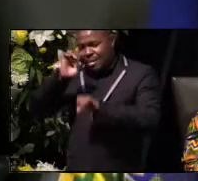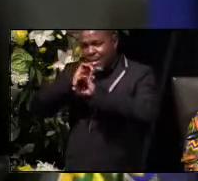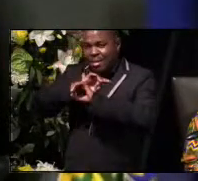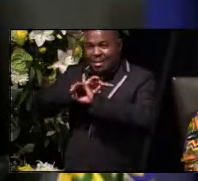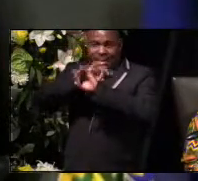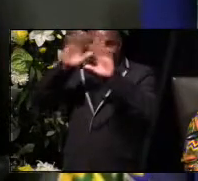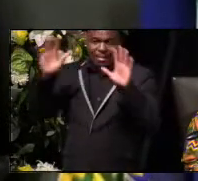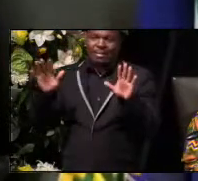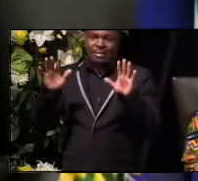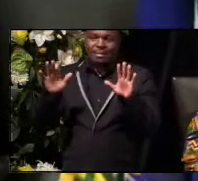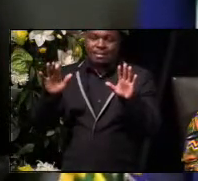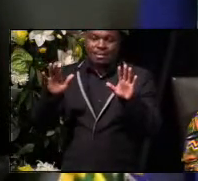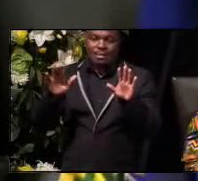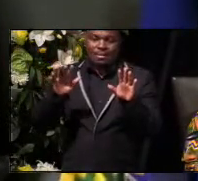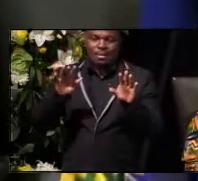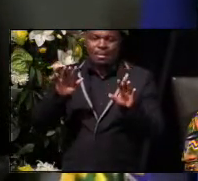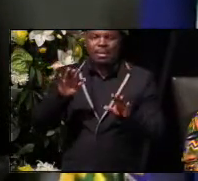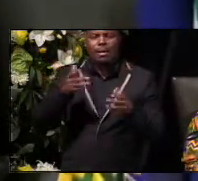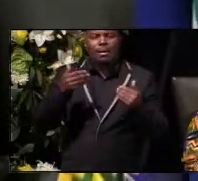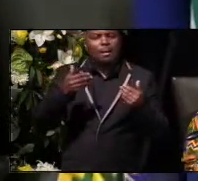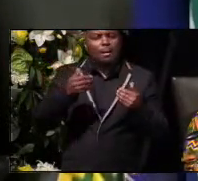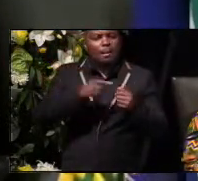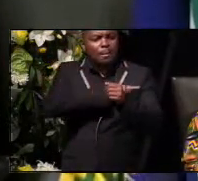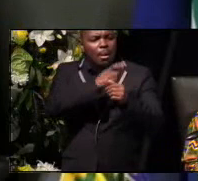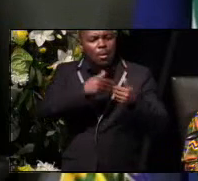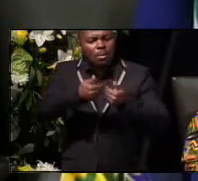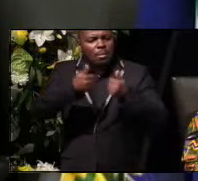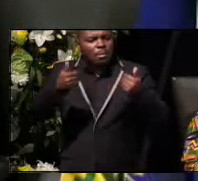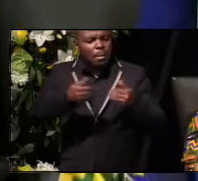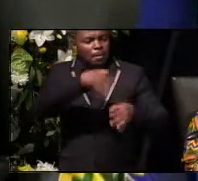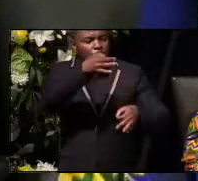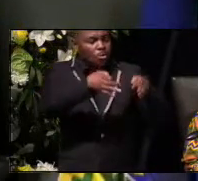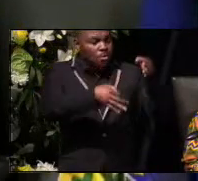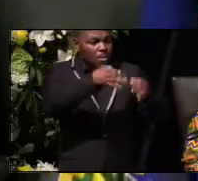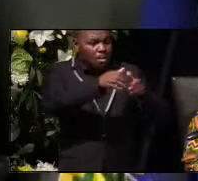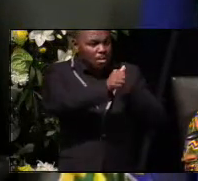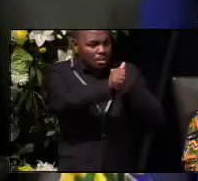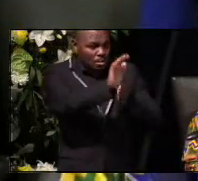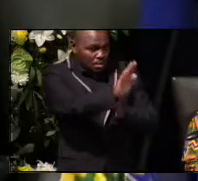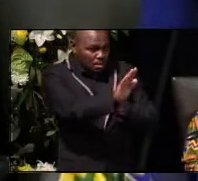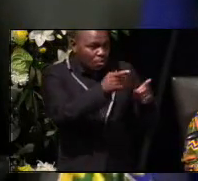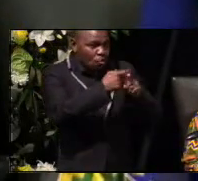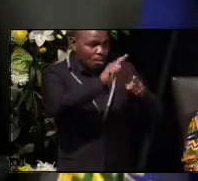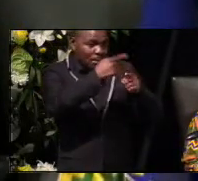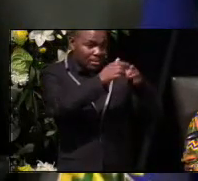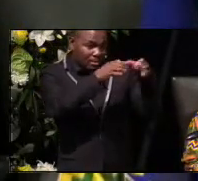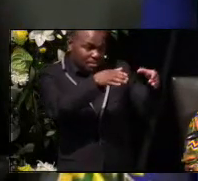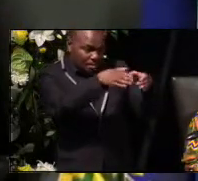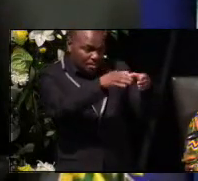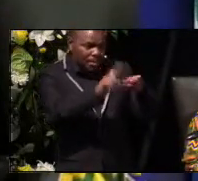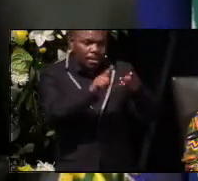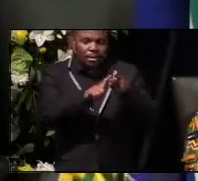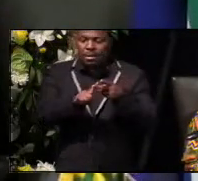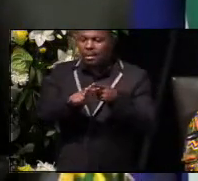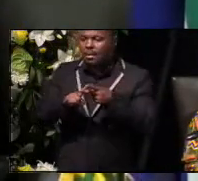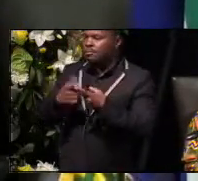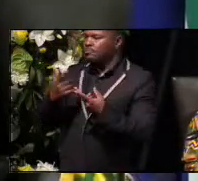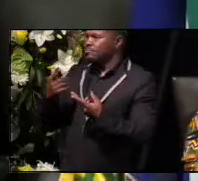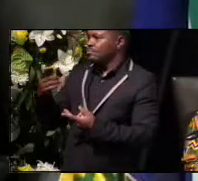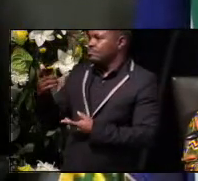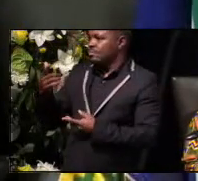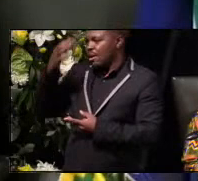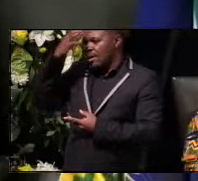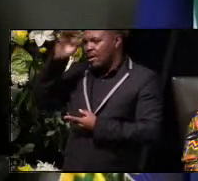clear and enforce it what is the separation between political leaders in the executive and the officials in the public